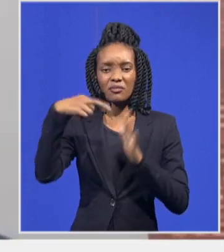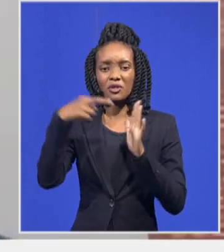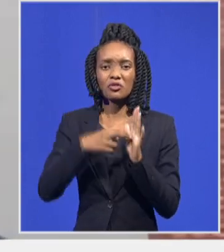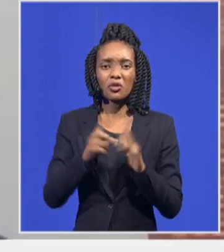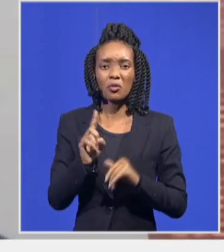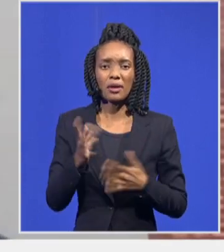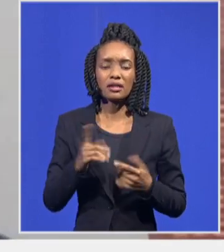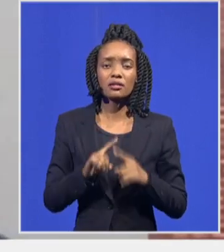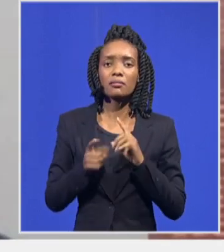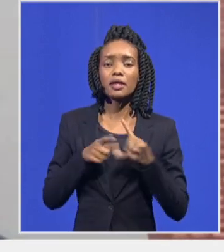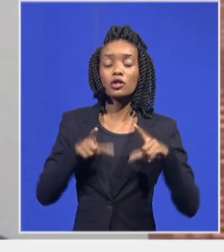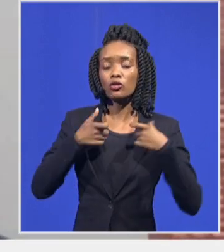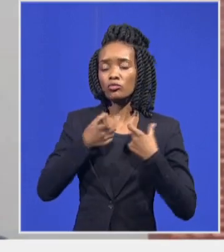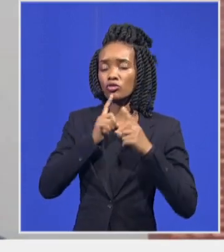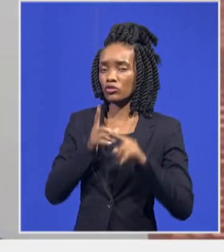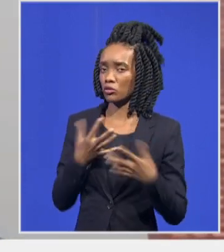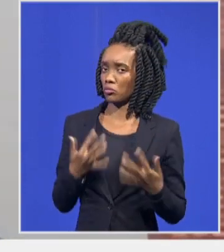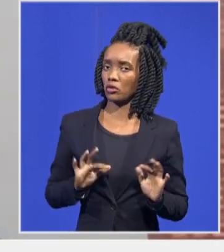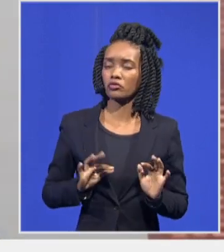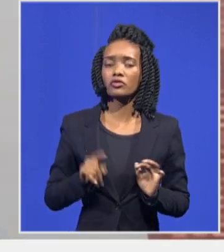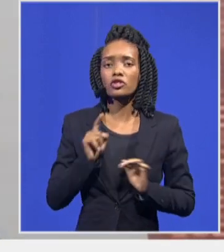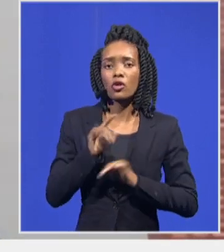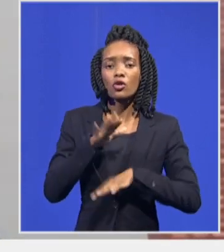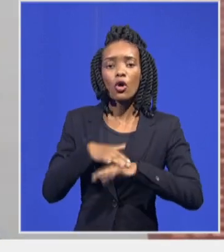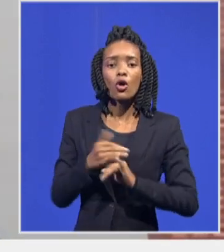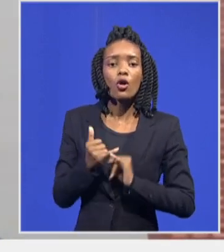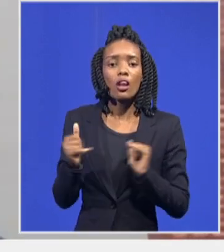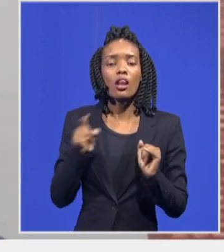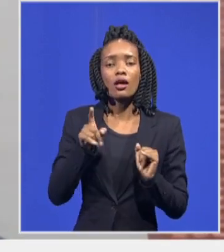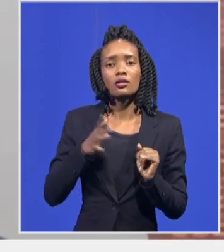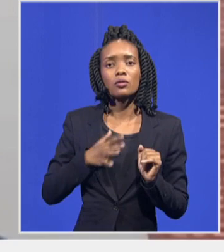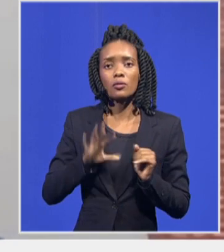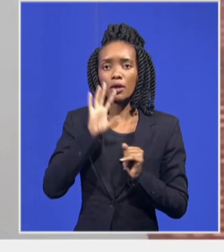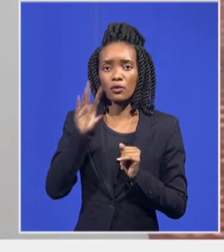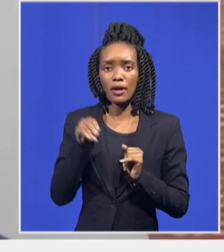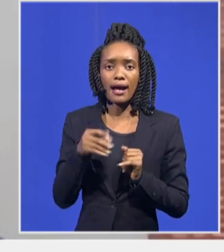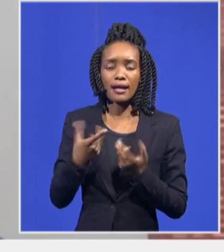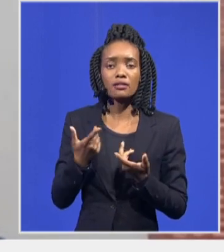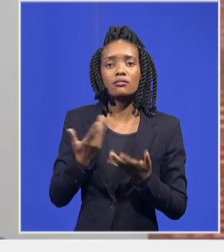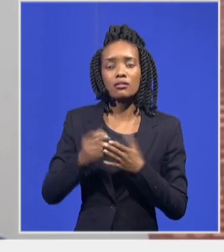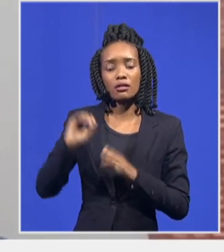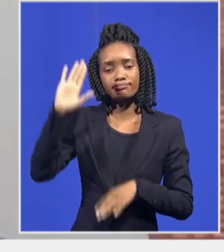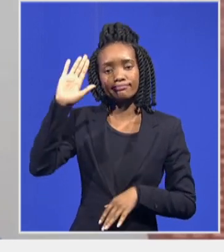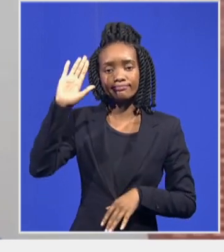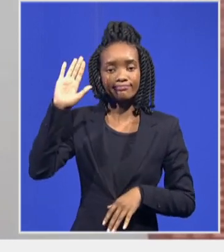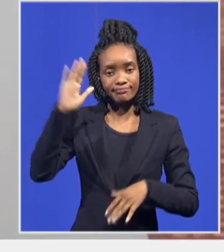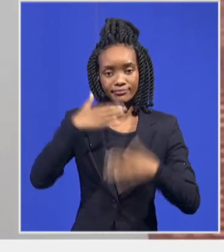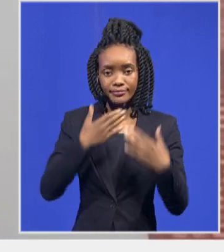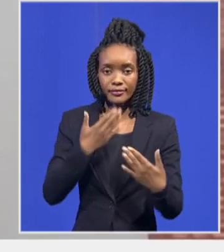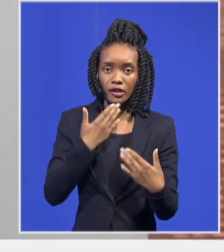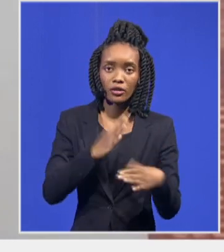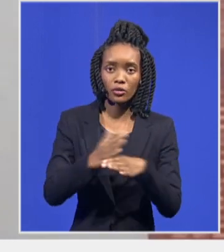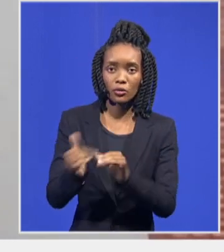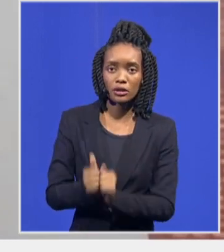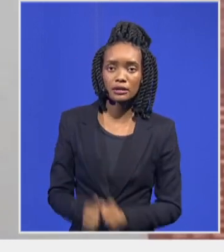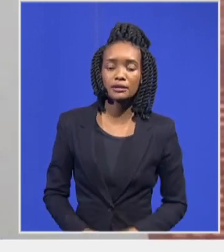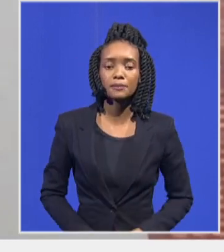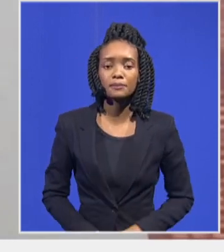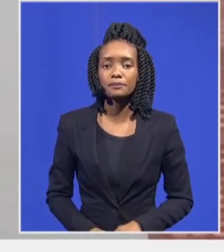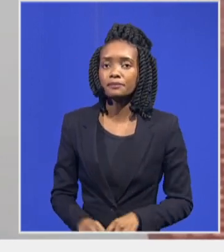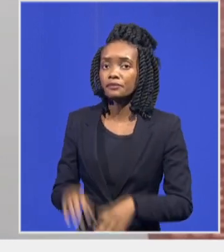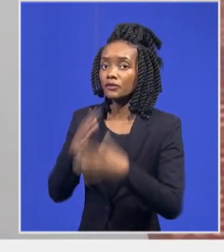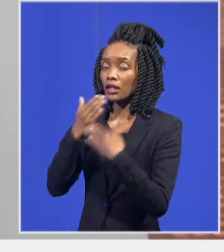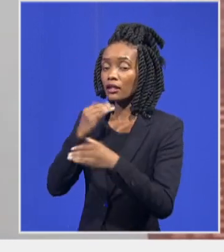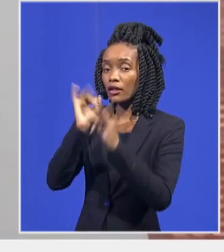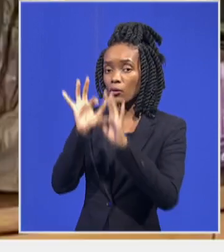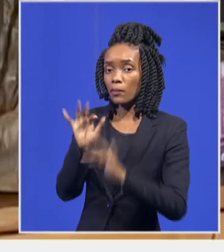should respond to that. And those that are online that wants to ask verbally could raise their hands too. Thank you, colleagues. Thank you, Blessing. I'll